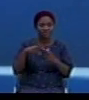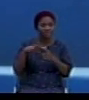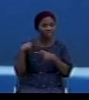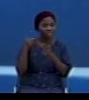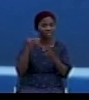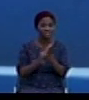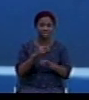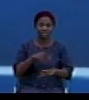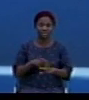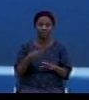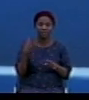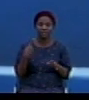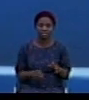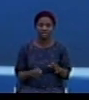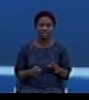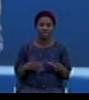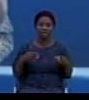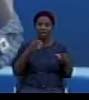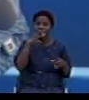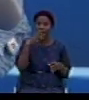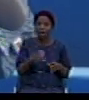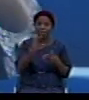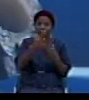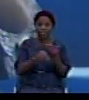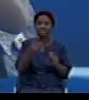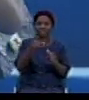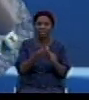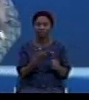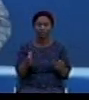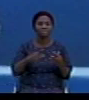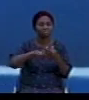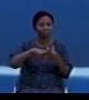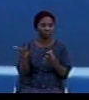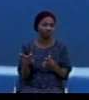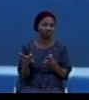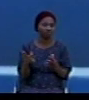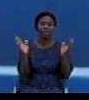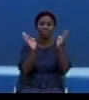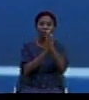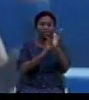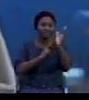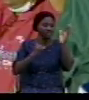the everything has gone. Praise the Lord!